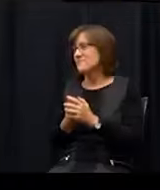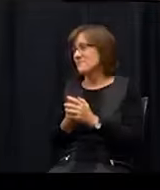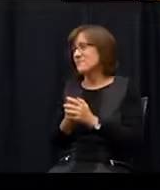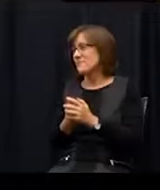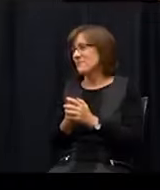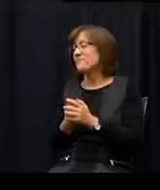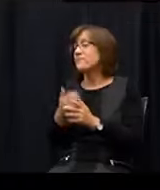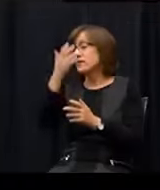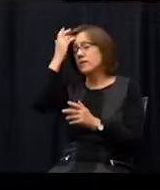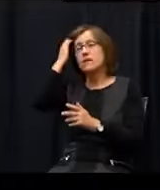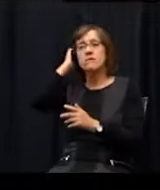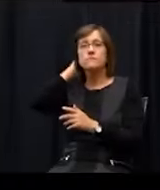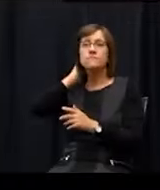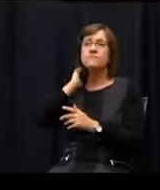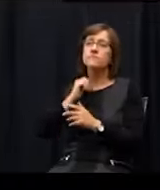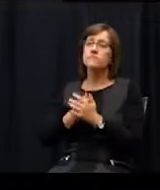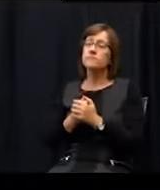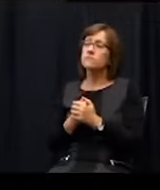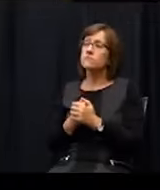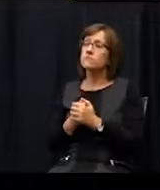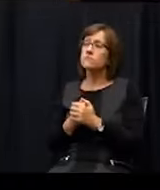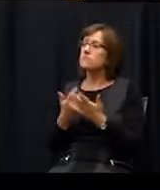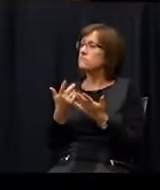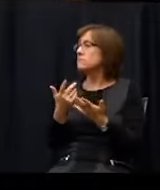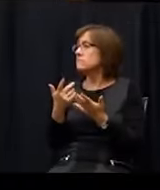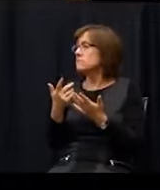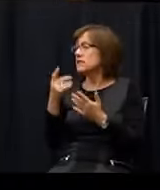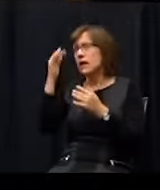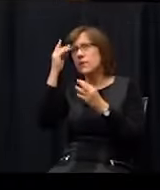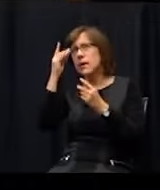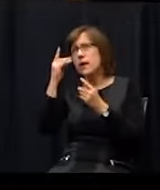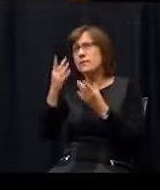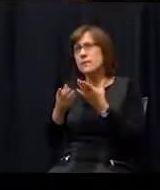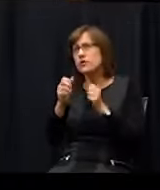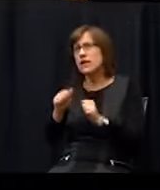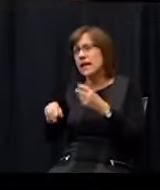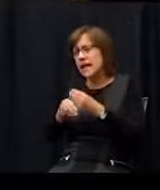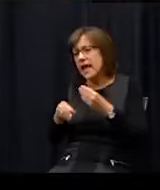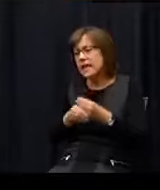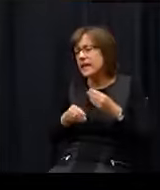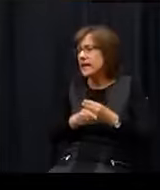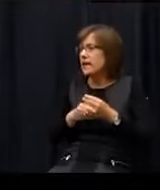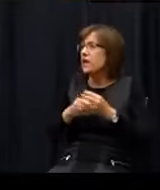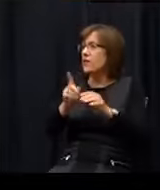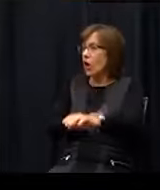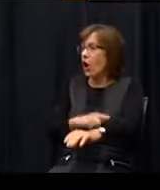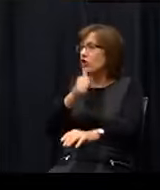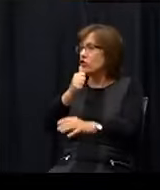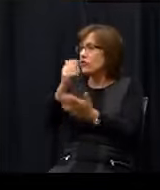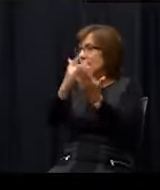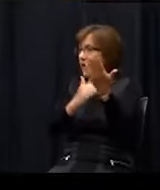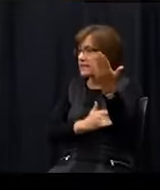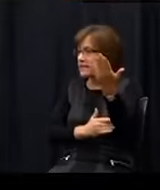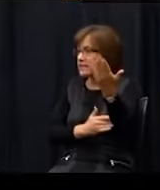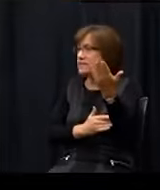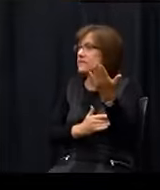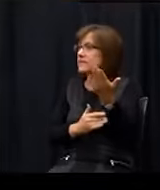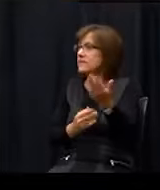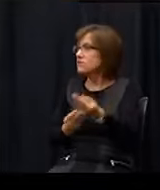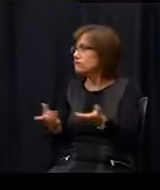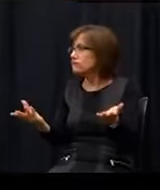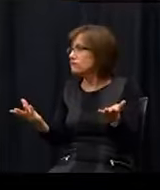Anything else? And we might be continuing to add to the list, because the more that we have, the bigger the list we have for everybody,